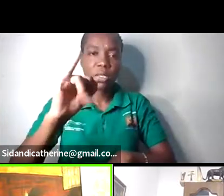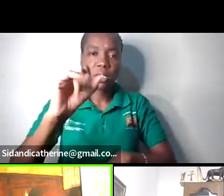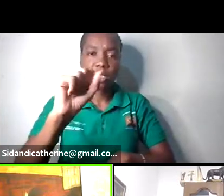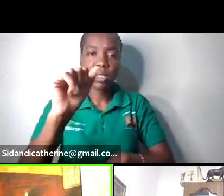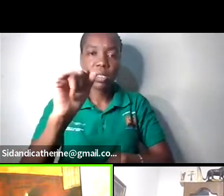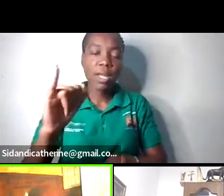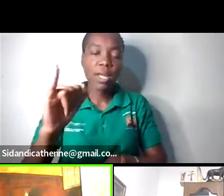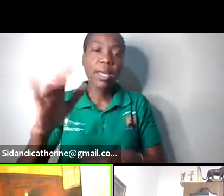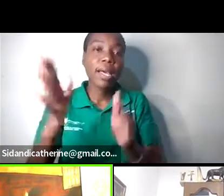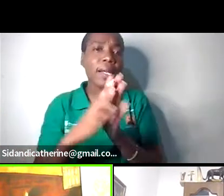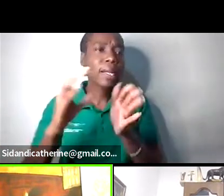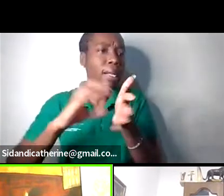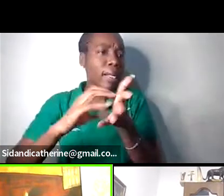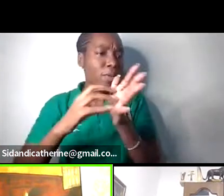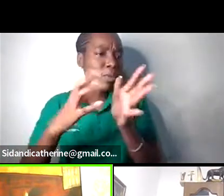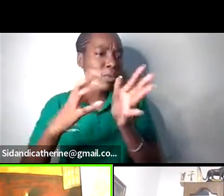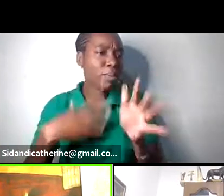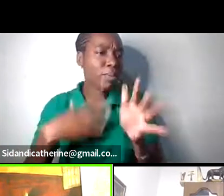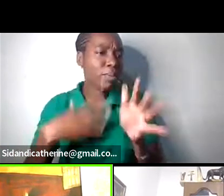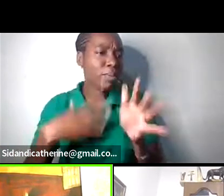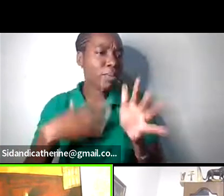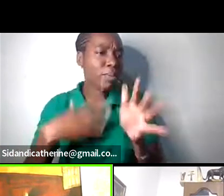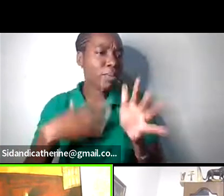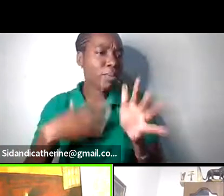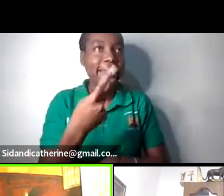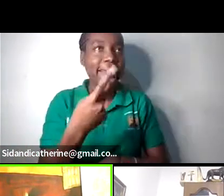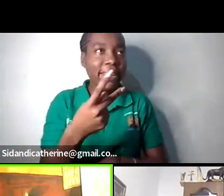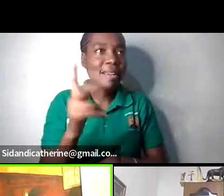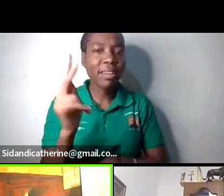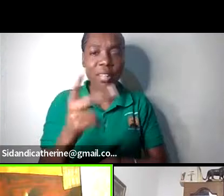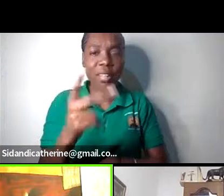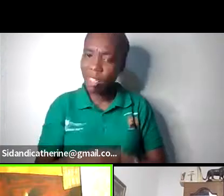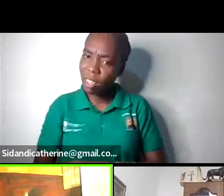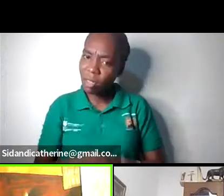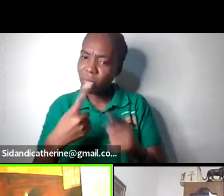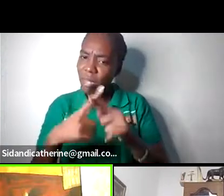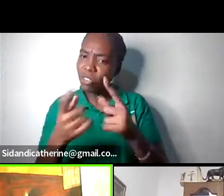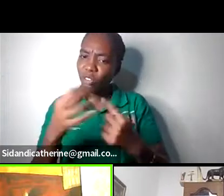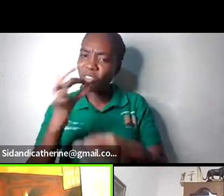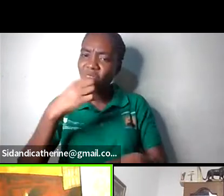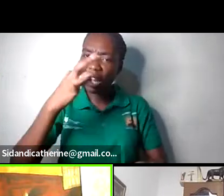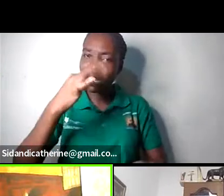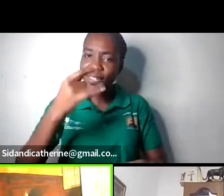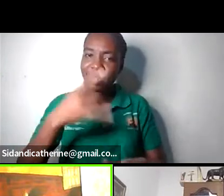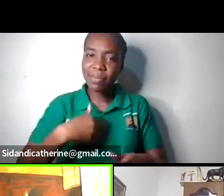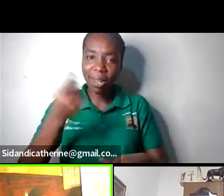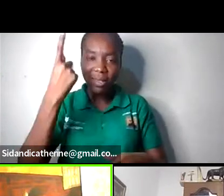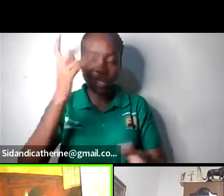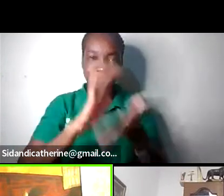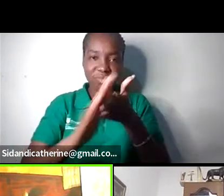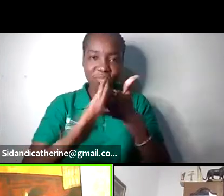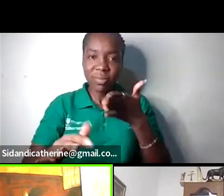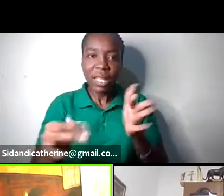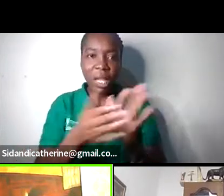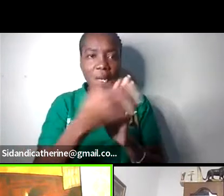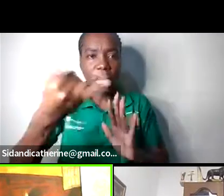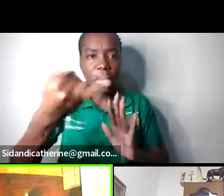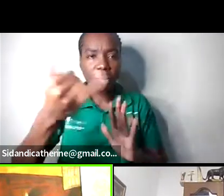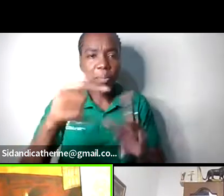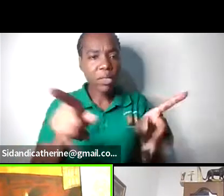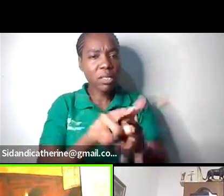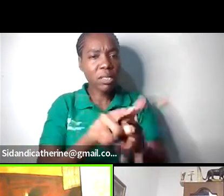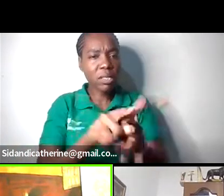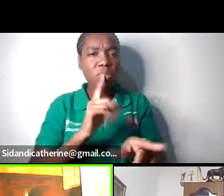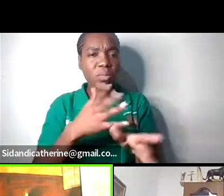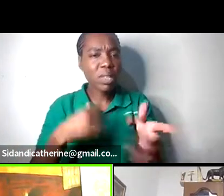Kenya, Kenya, Kenya. And because I was speaking in French, I didn't understand what they were saying, and Arabic. And then so I asked the person I was with, what are they saying? And they